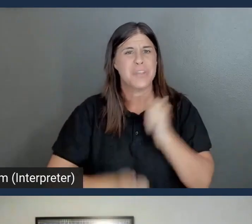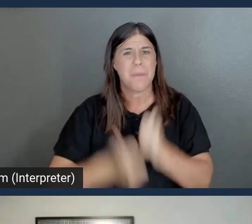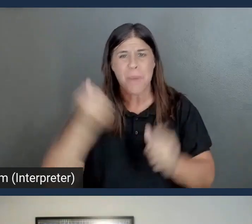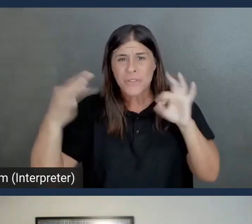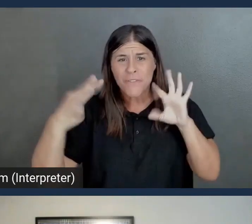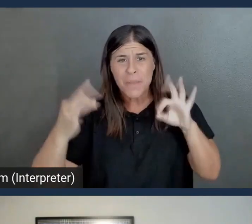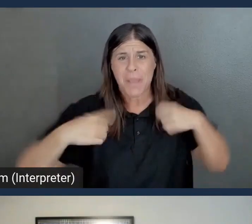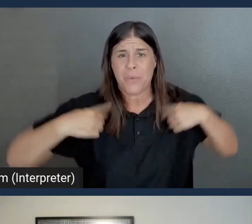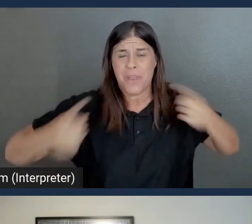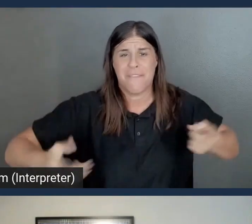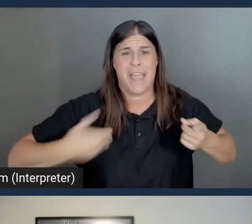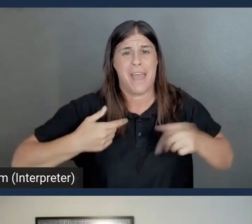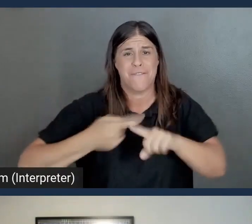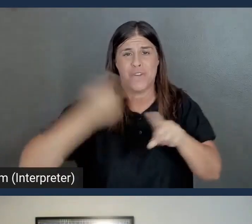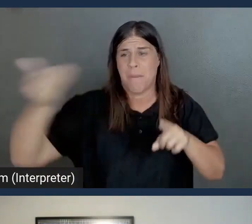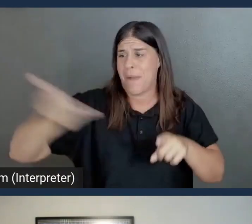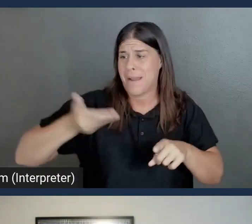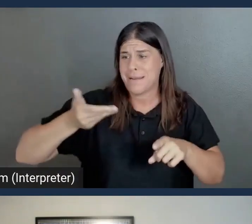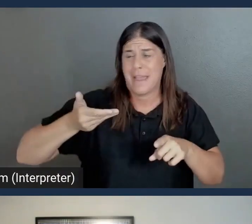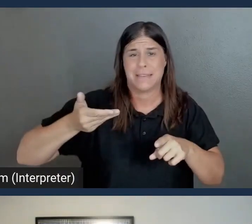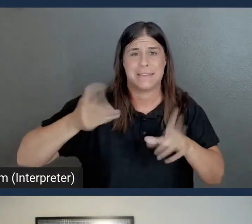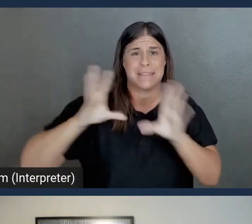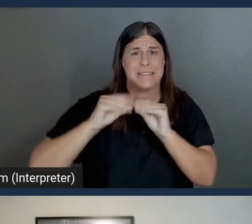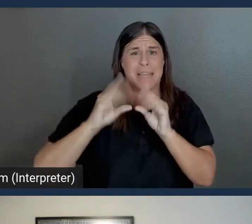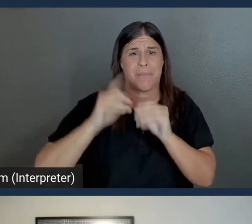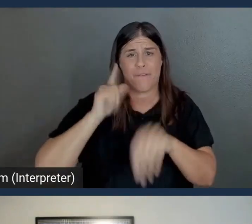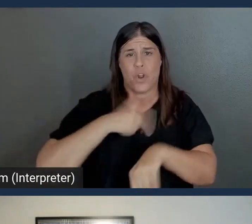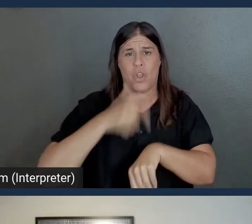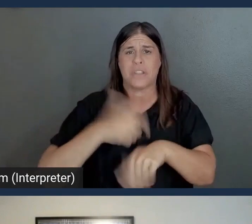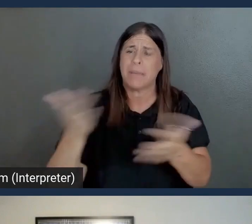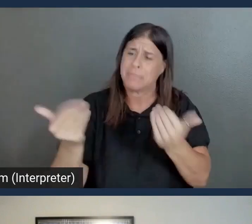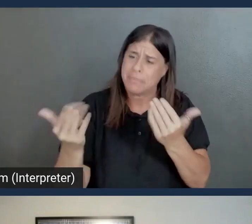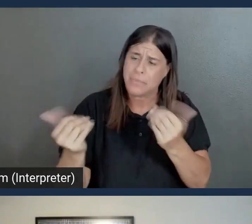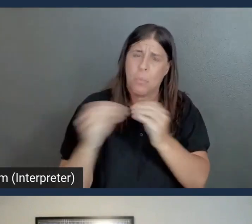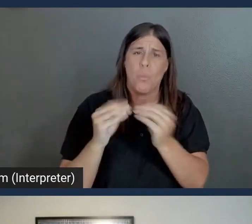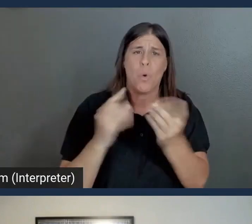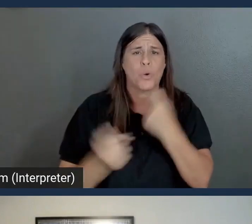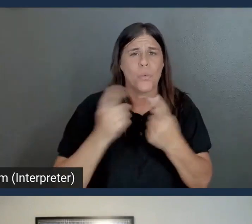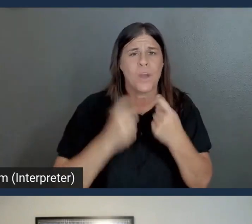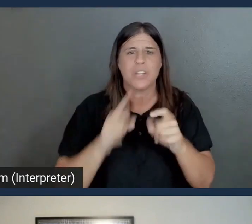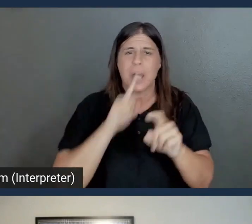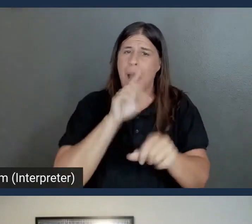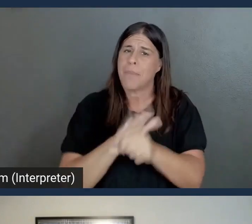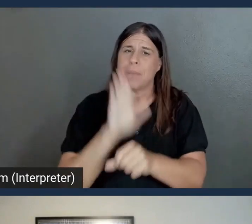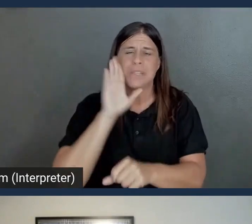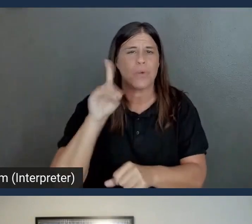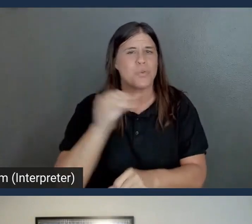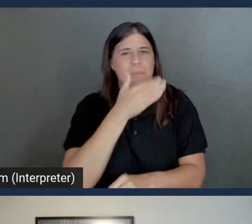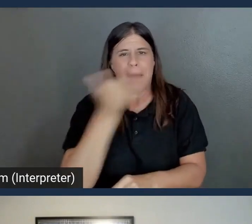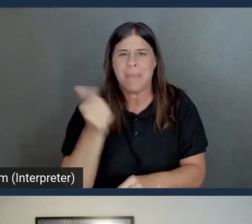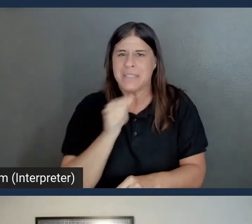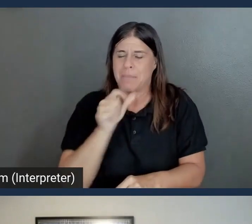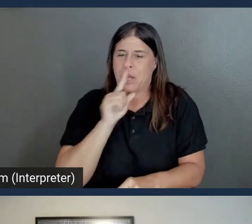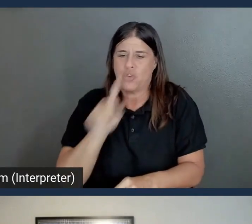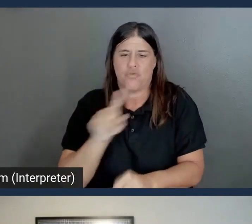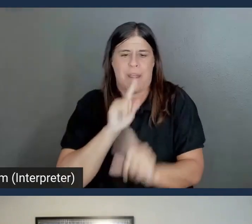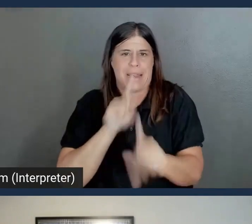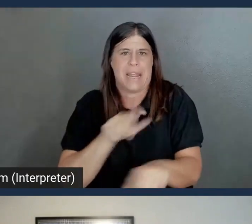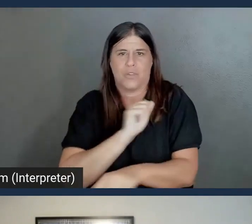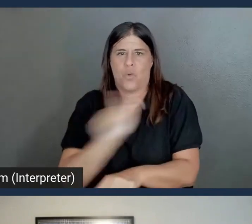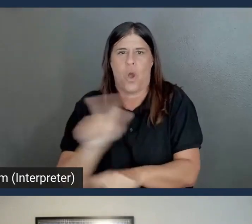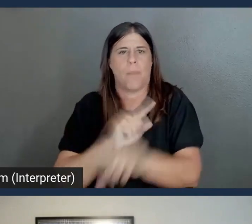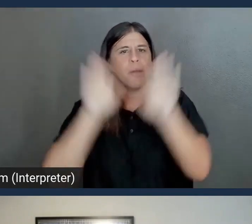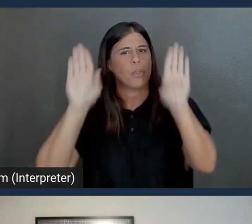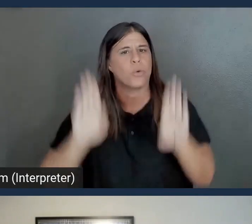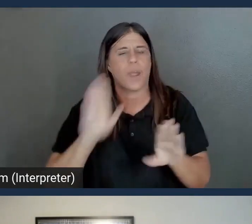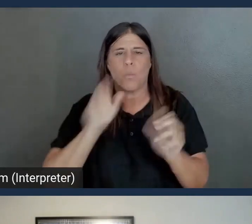for a guest segment in a long time. So absolutely keep the questions coming. I promise I'll do my best. I'm not sure I can get to all the questions, but they're great, and we'll